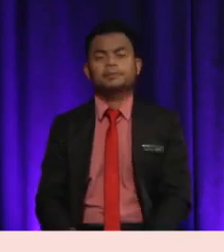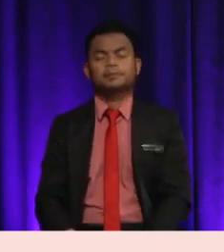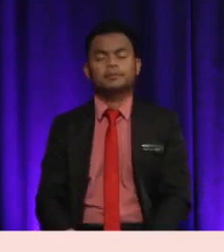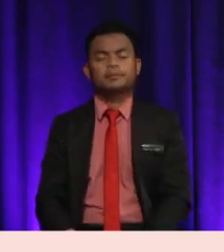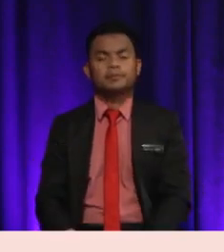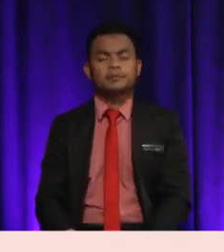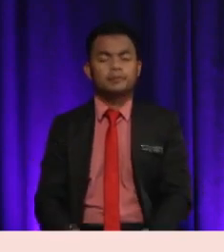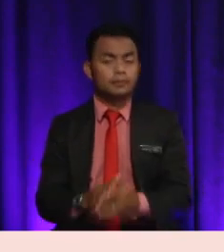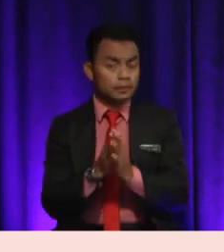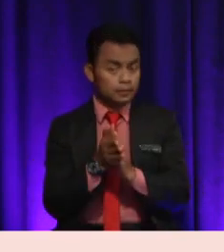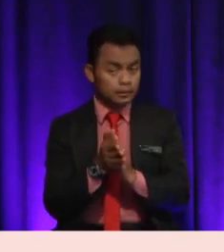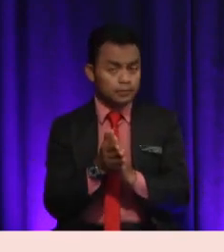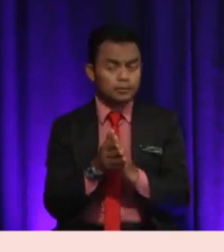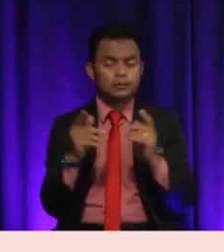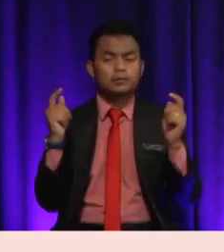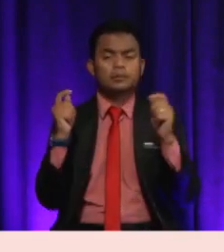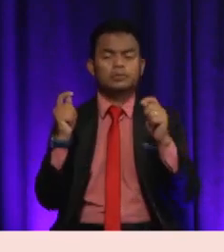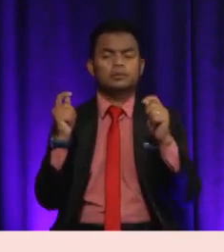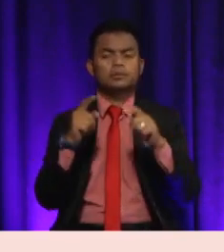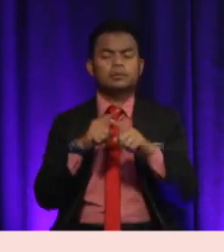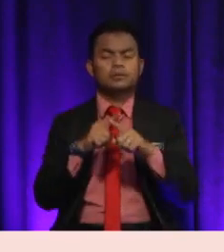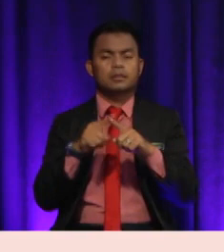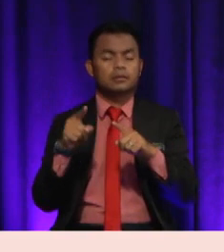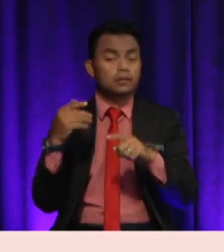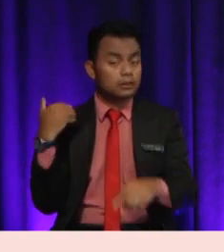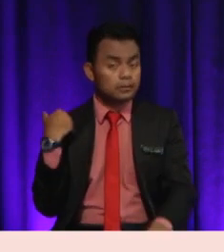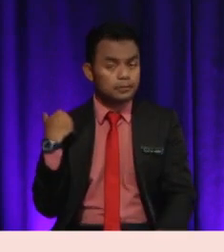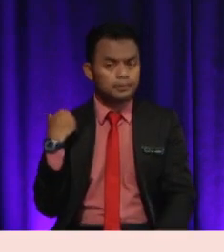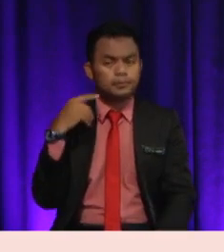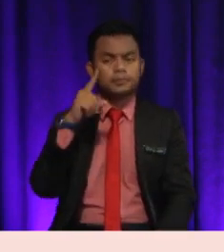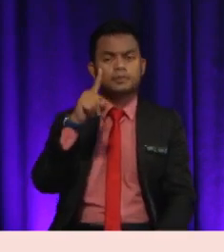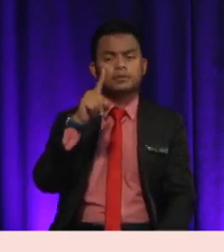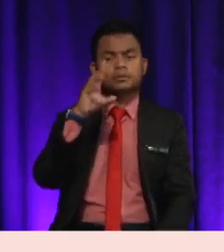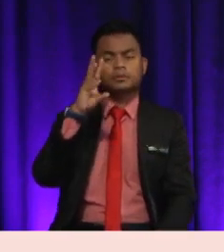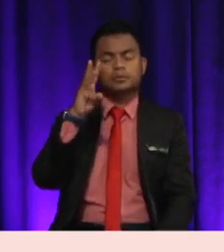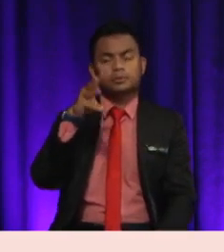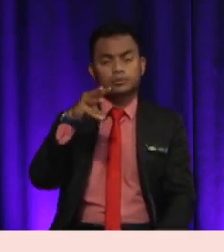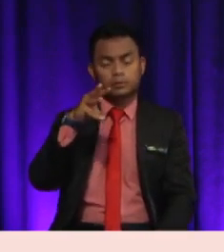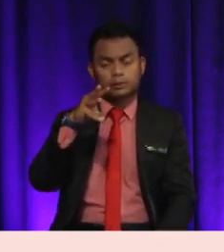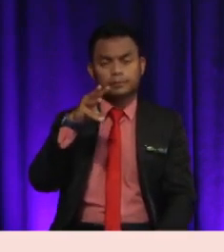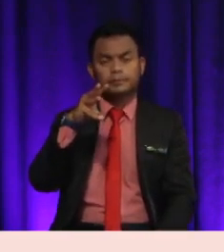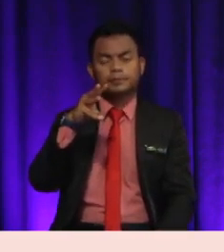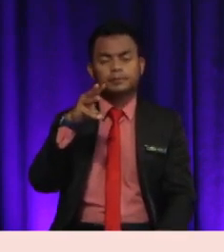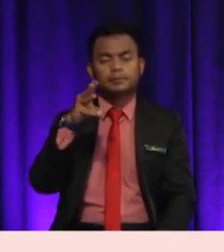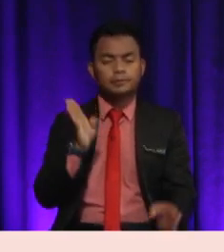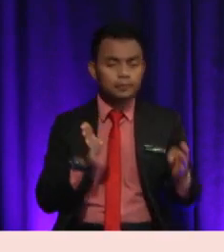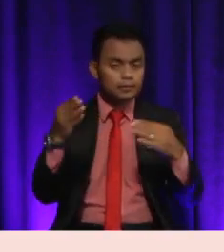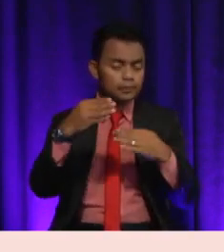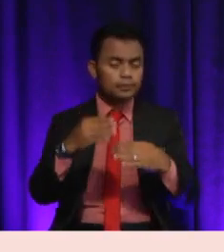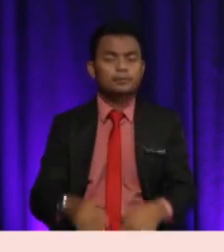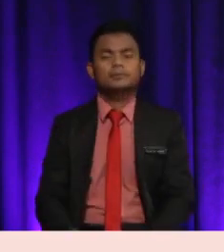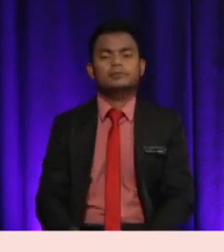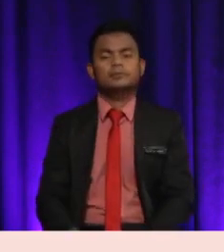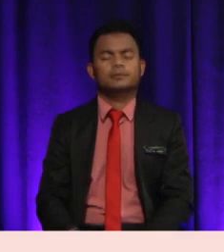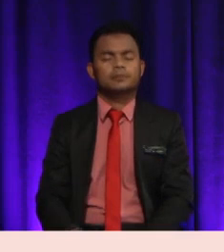death, it had 160 rooms, 2,000 doors, 10,000 windows, 47 staircases,